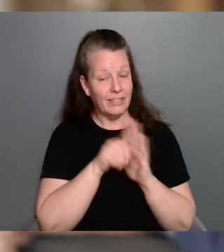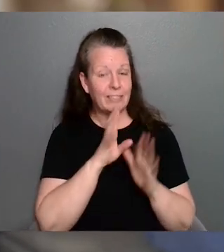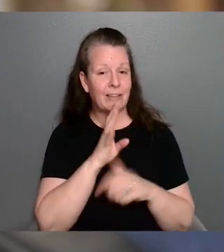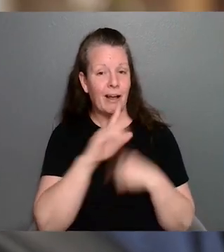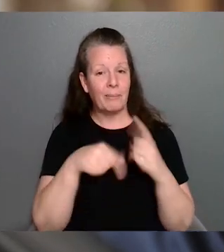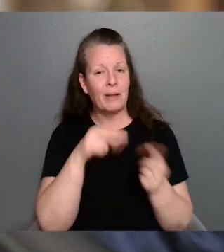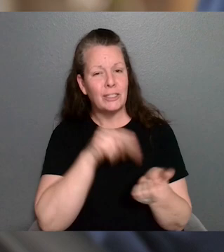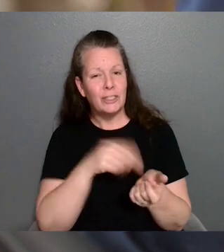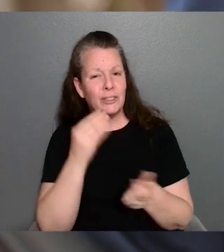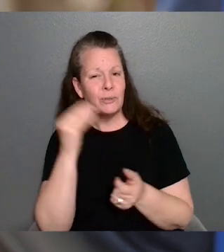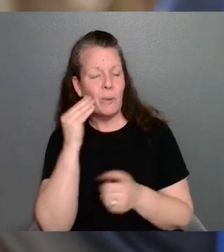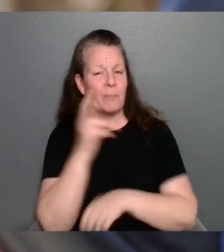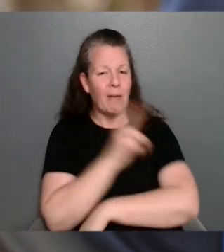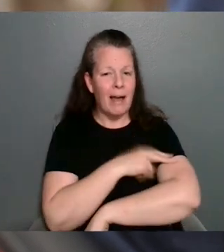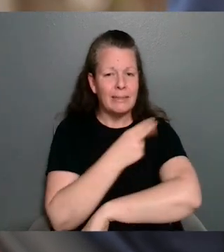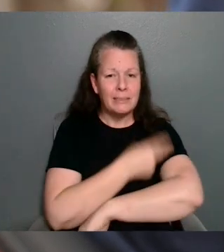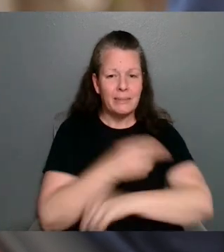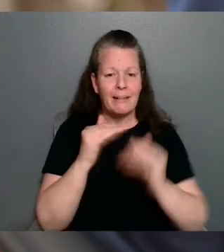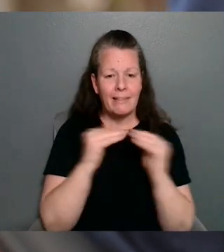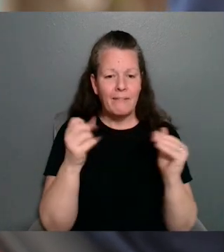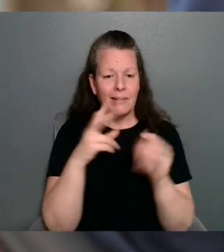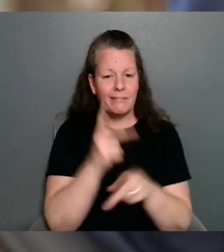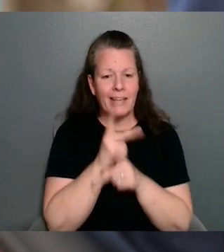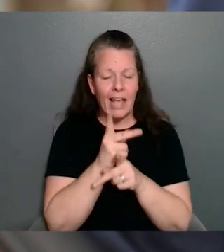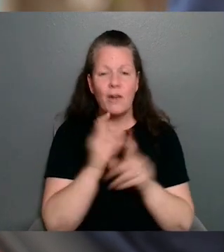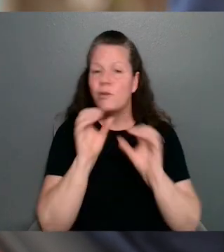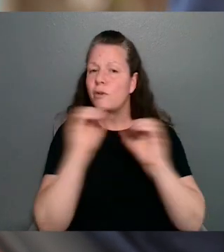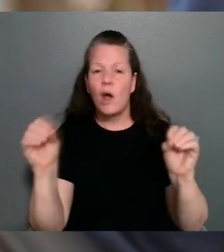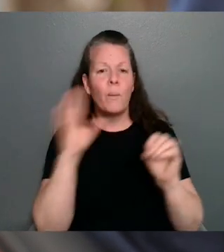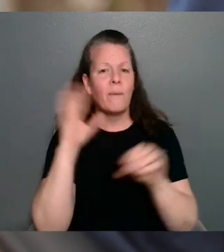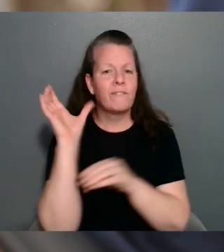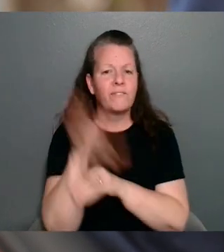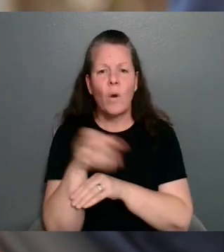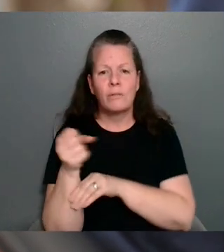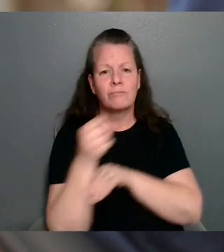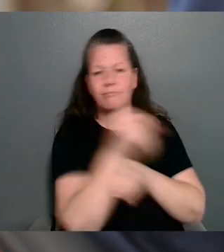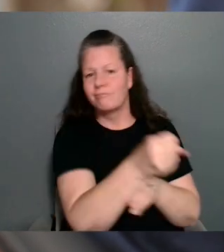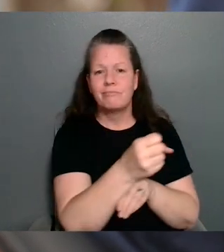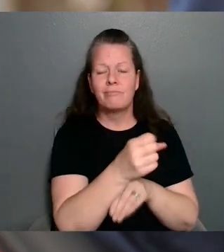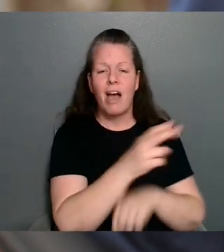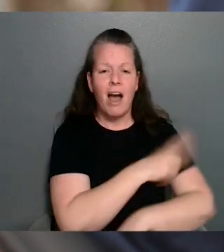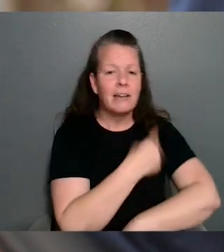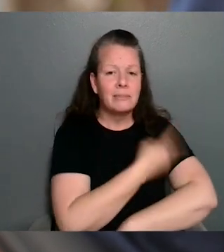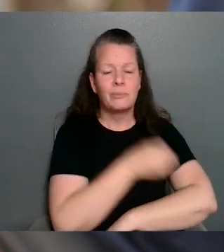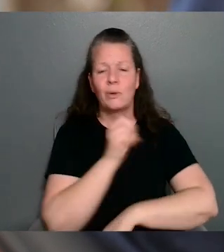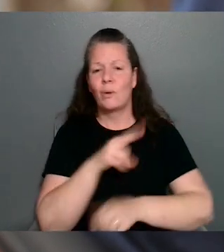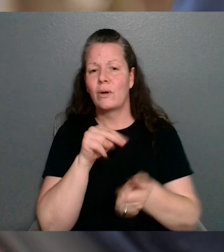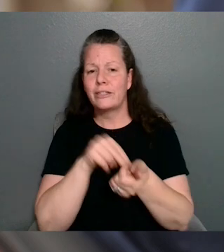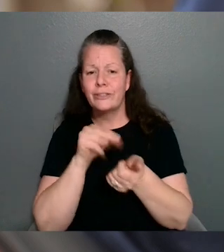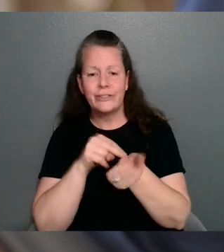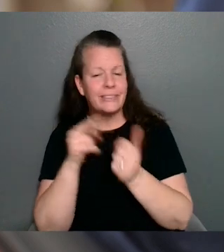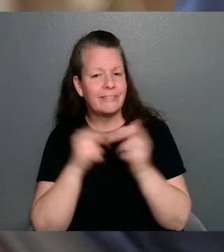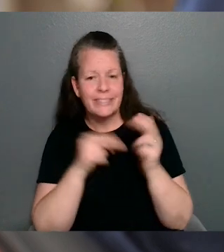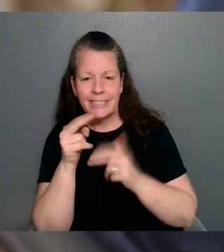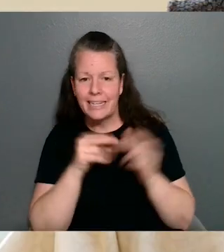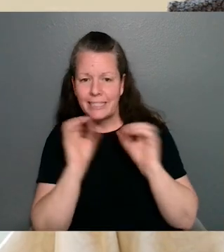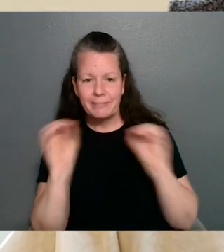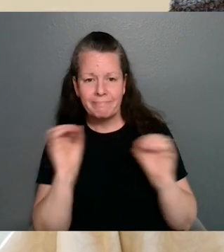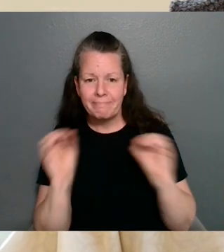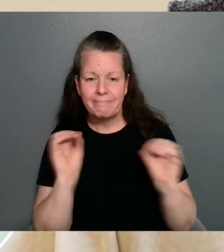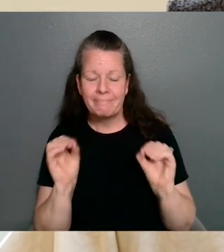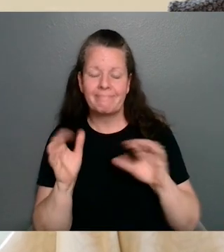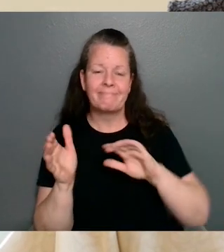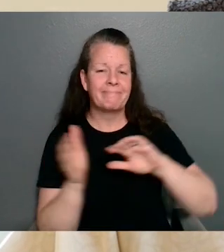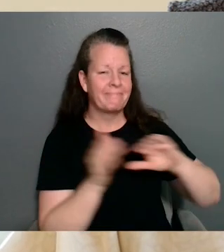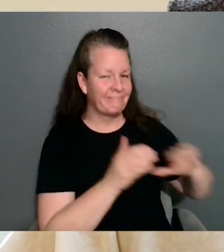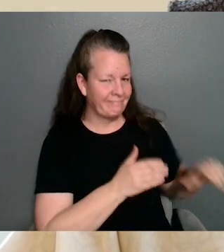qualifications talk about nursing home or hospital level of care, no one will force you to be in a hospital or nursing facility. Now